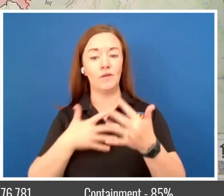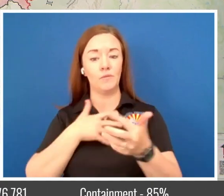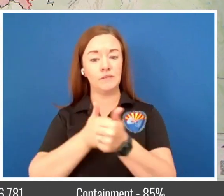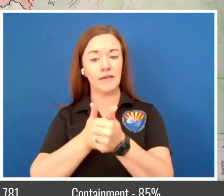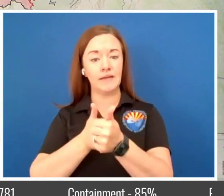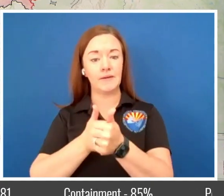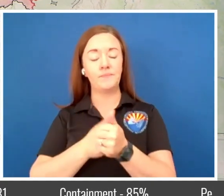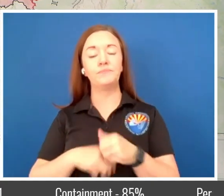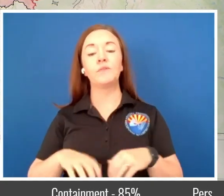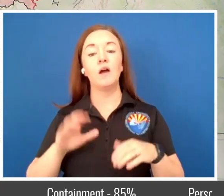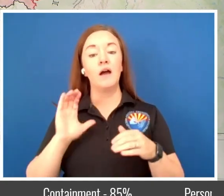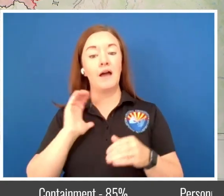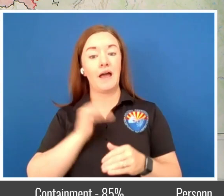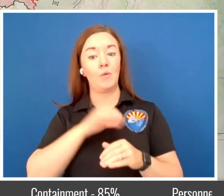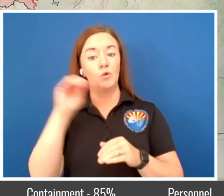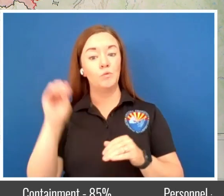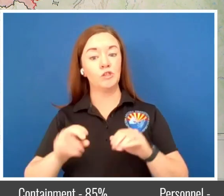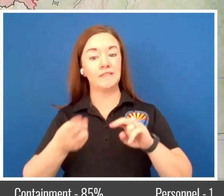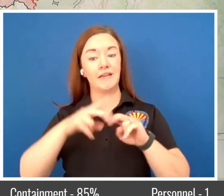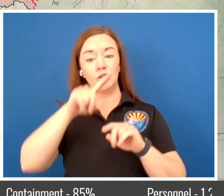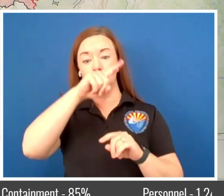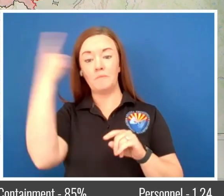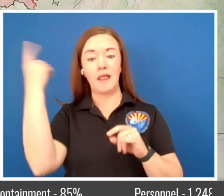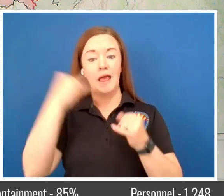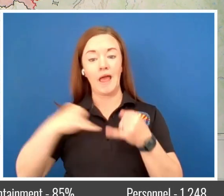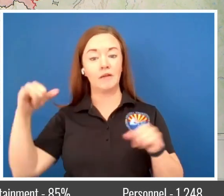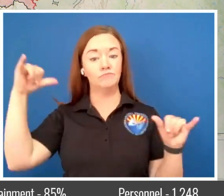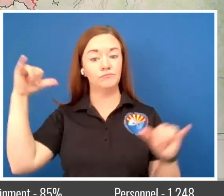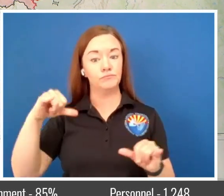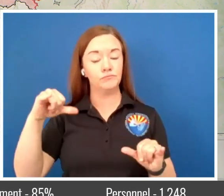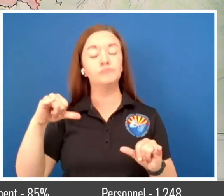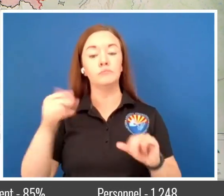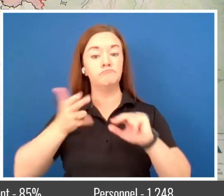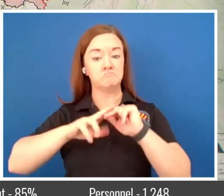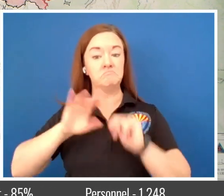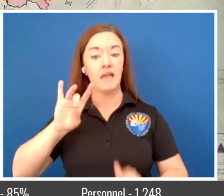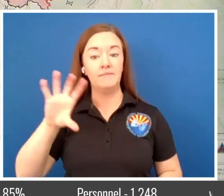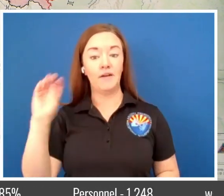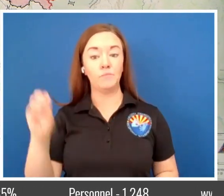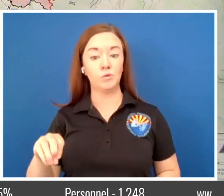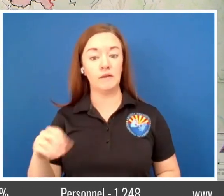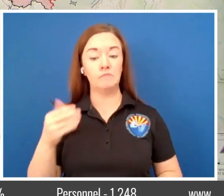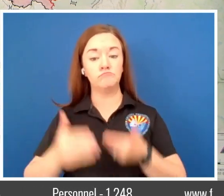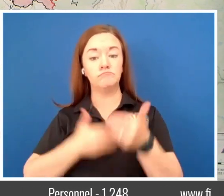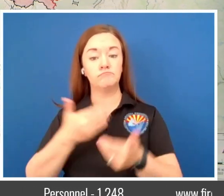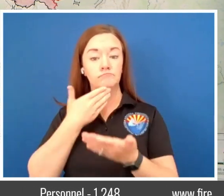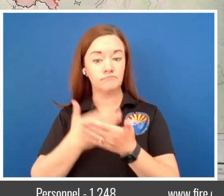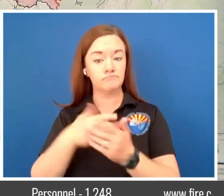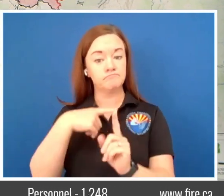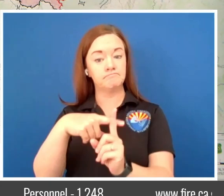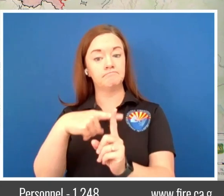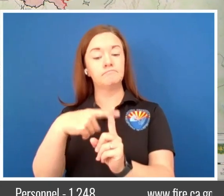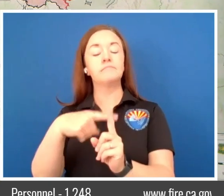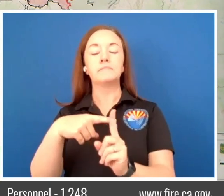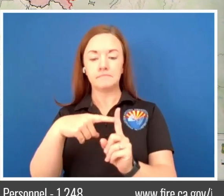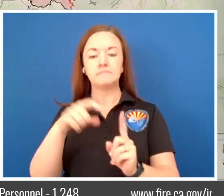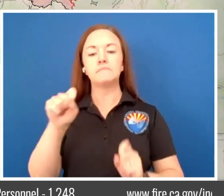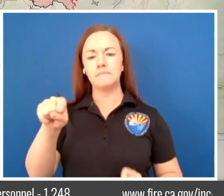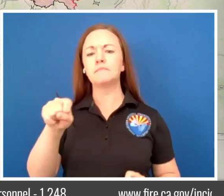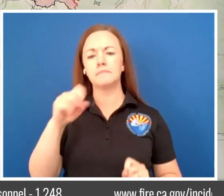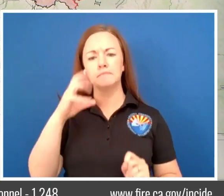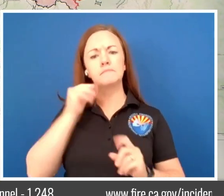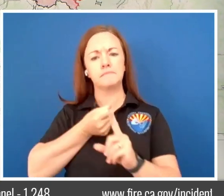jumped quite a bit. We're up around 85% and doing very well. Even though we have been experiencing warmer,